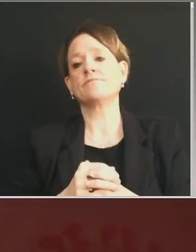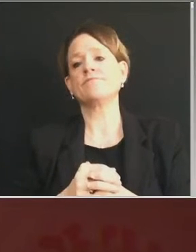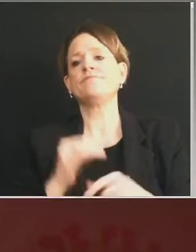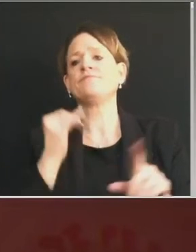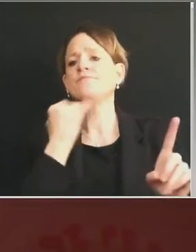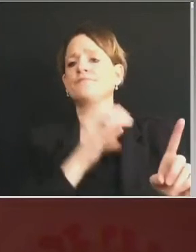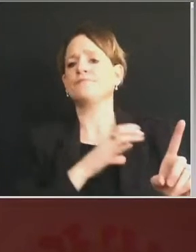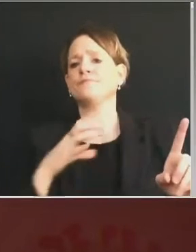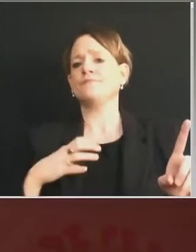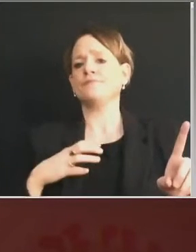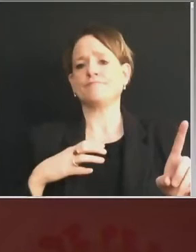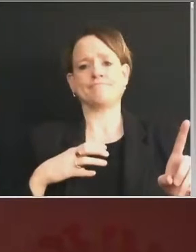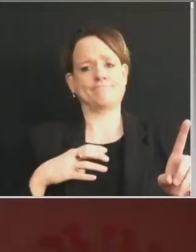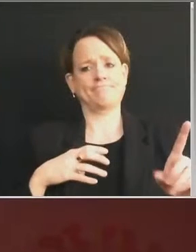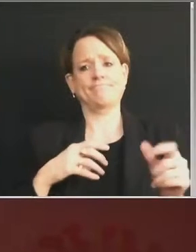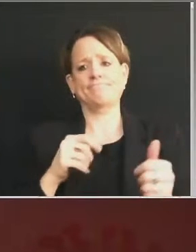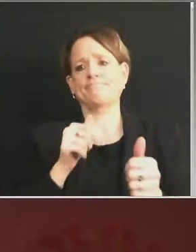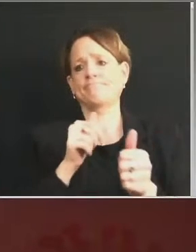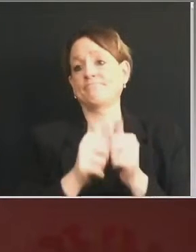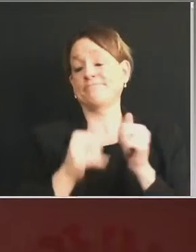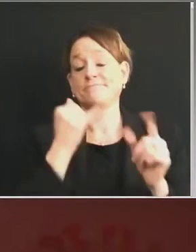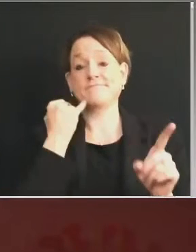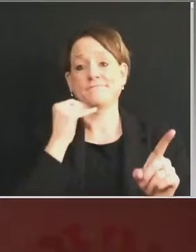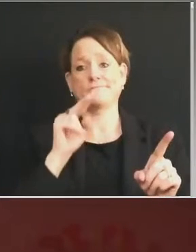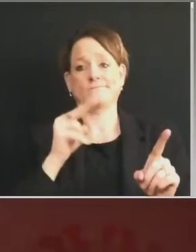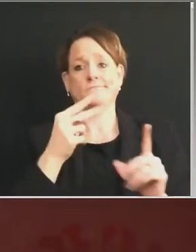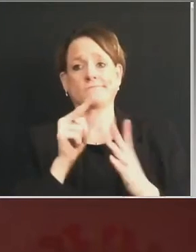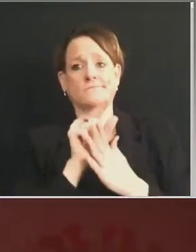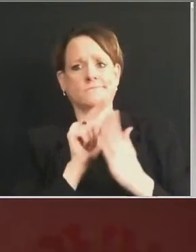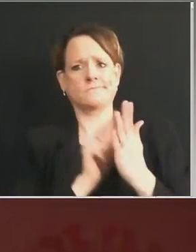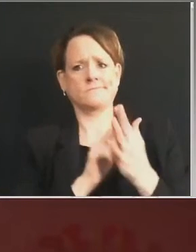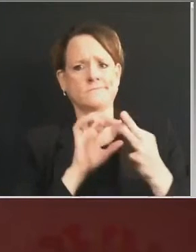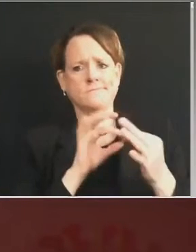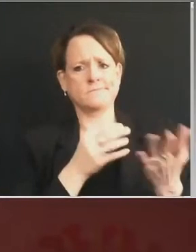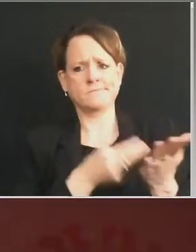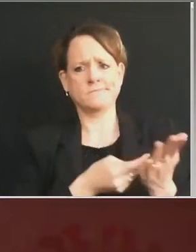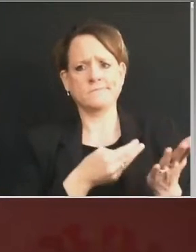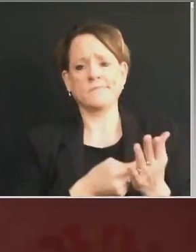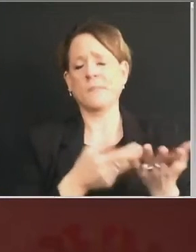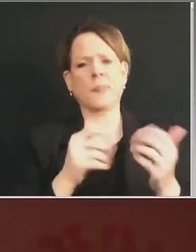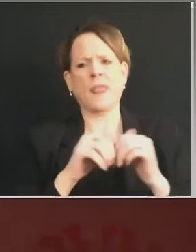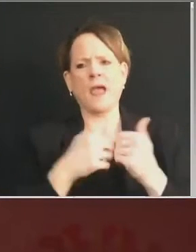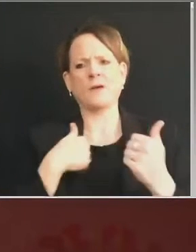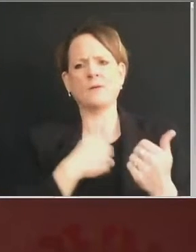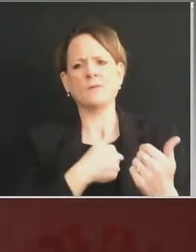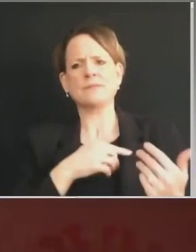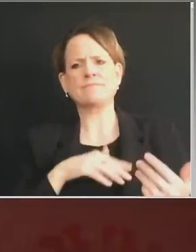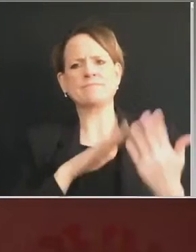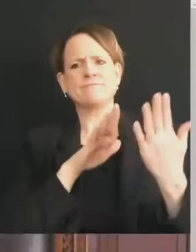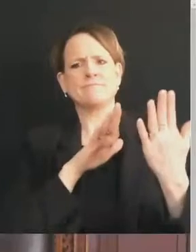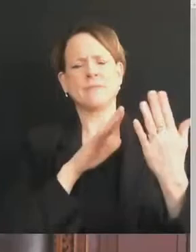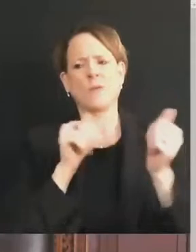those COVID-19 expenses directly? Thank you. Yes, and